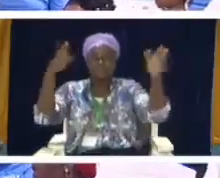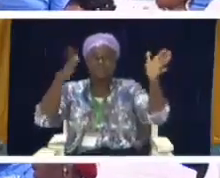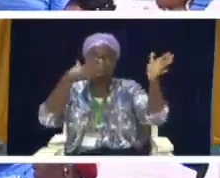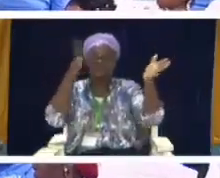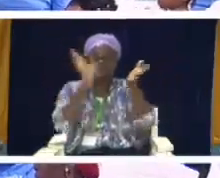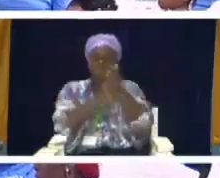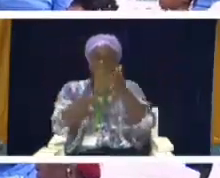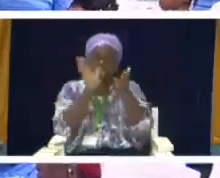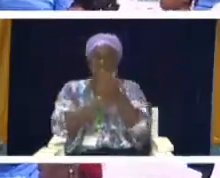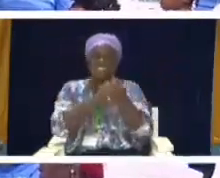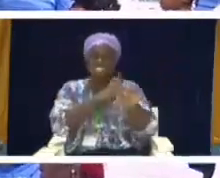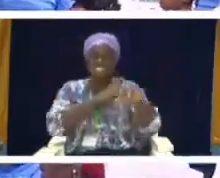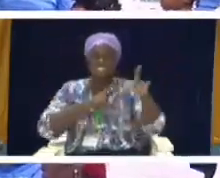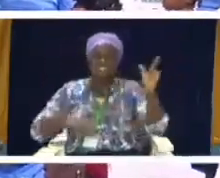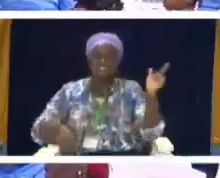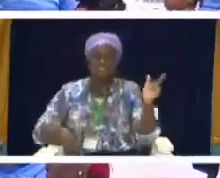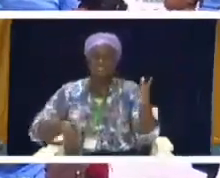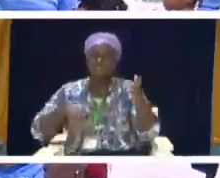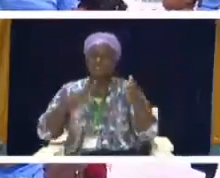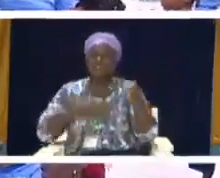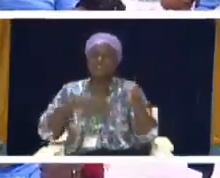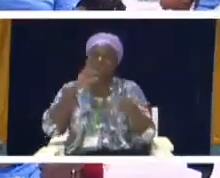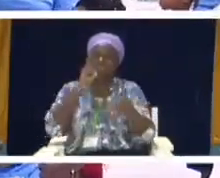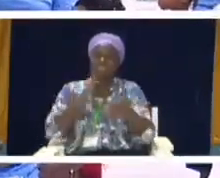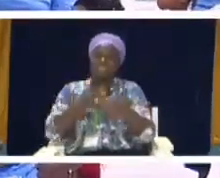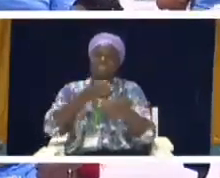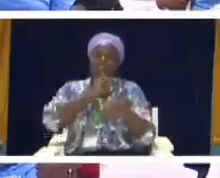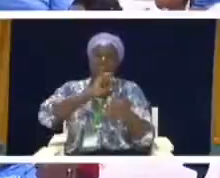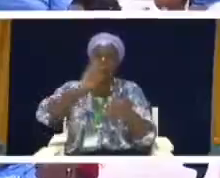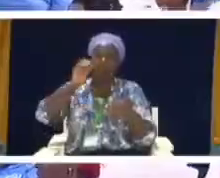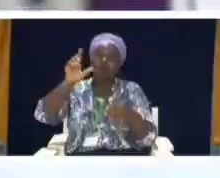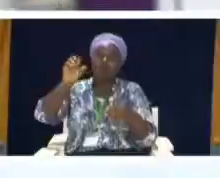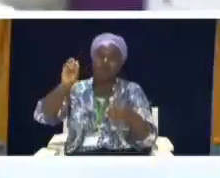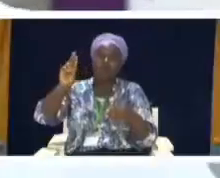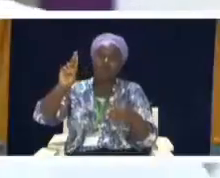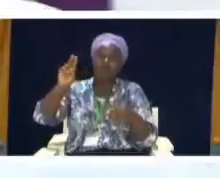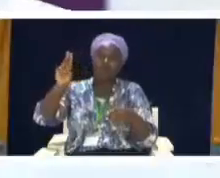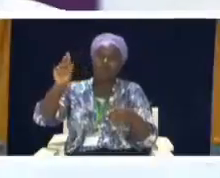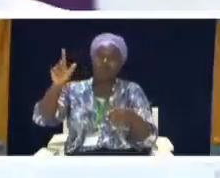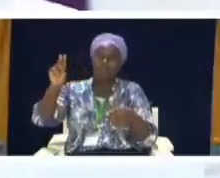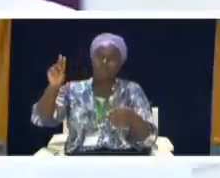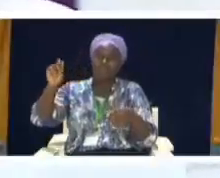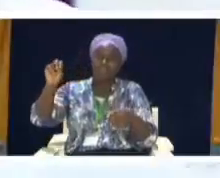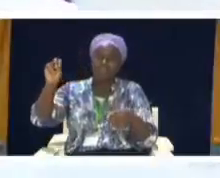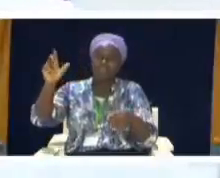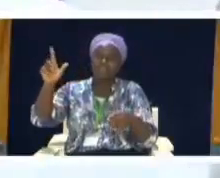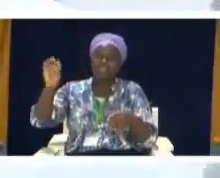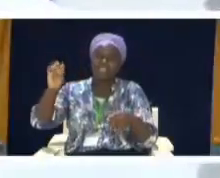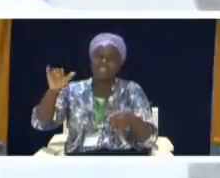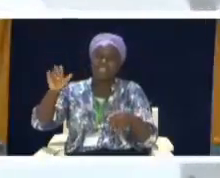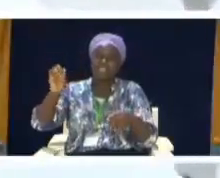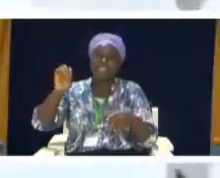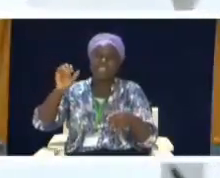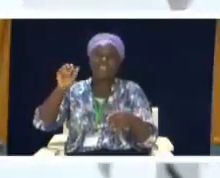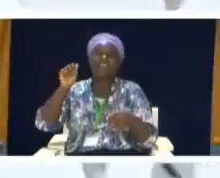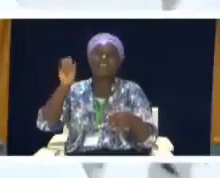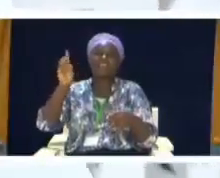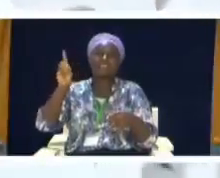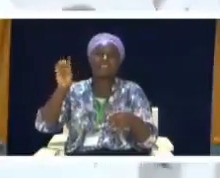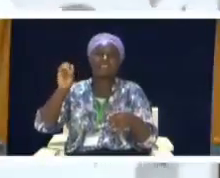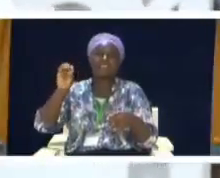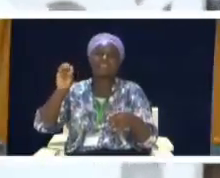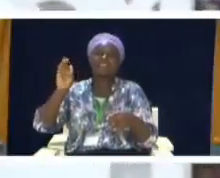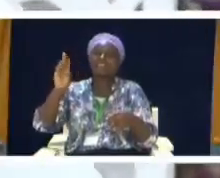Praise the Lord. My name is Olorunleye Adefunke. In 2015, I have a